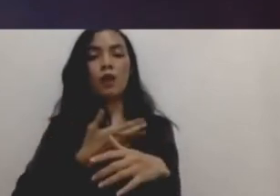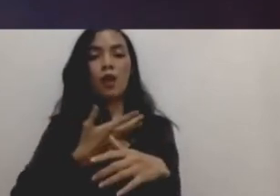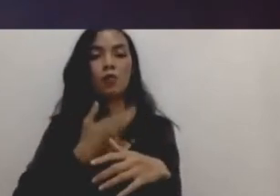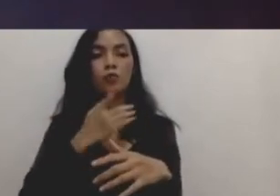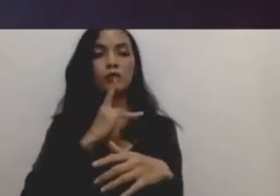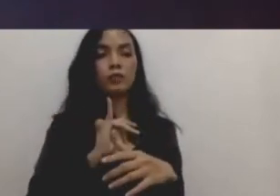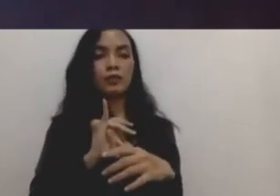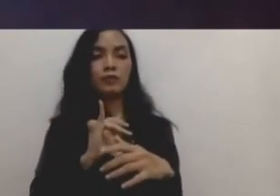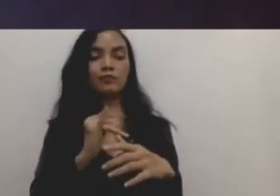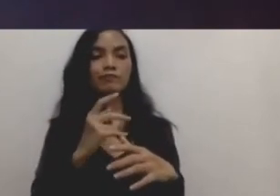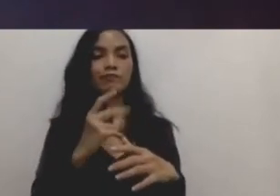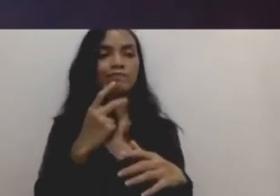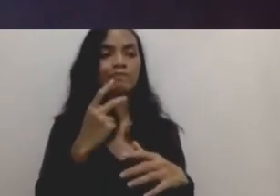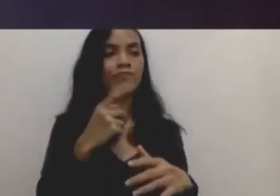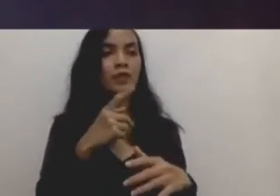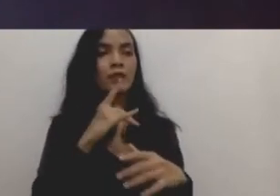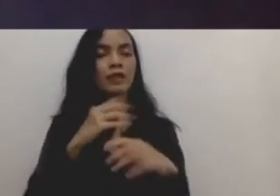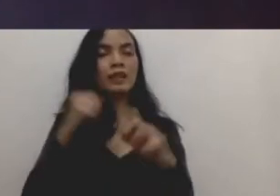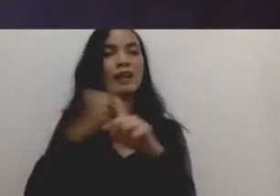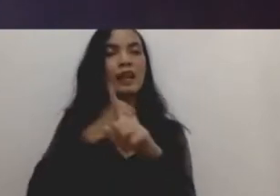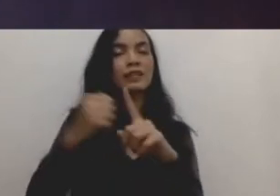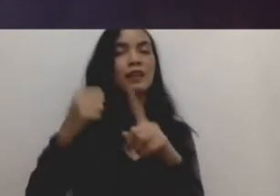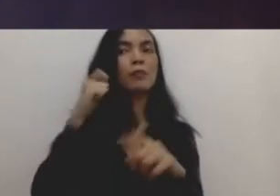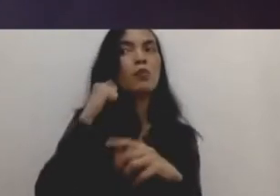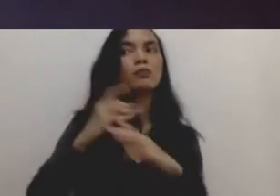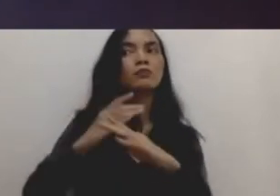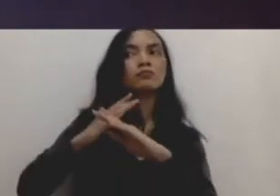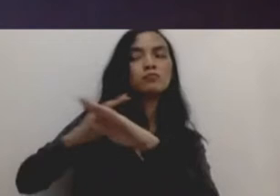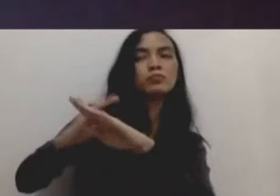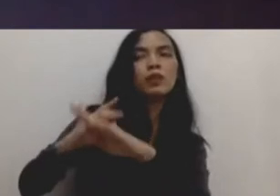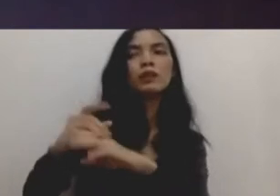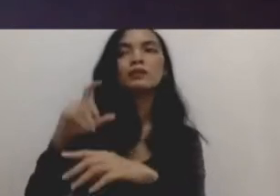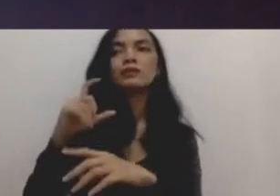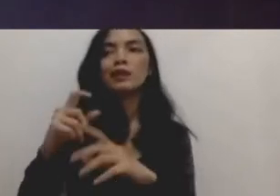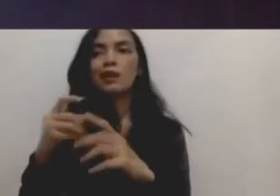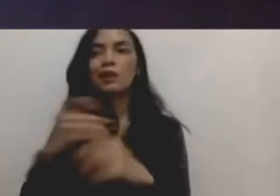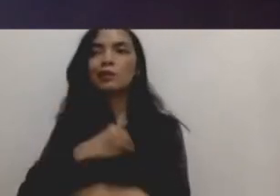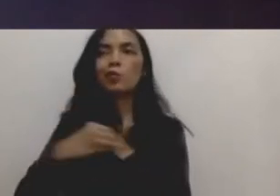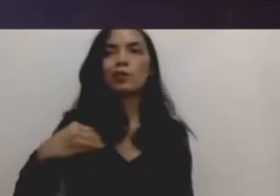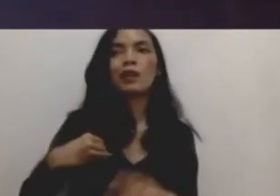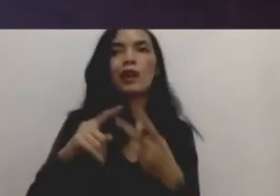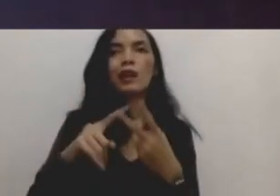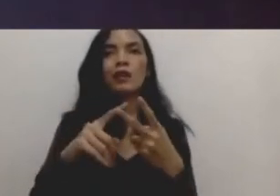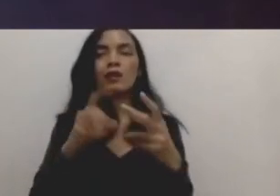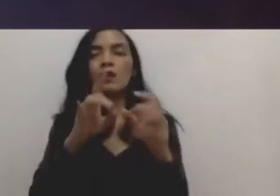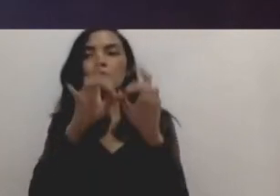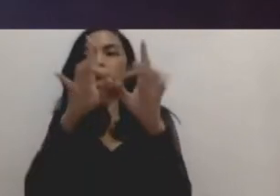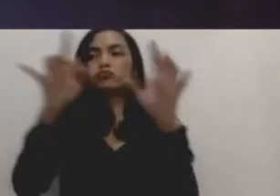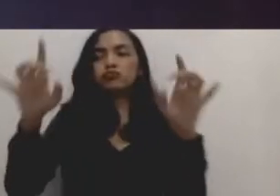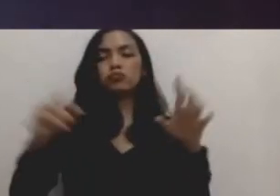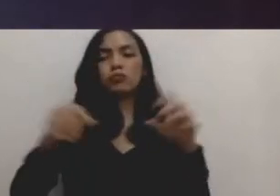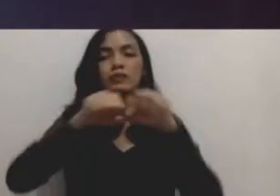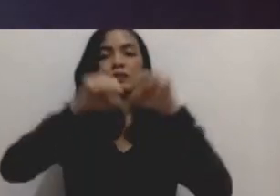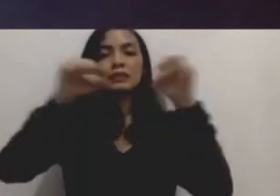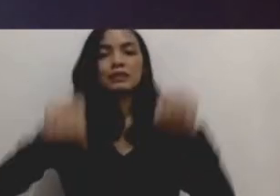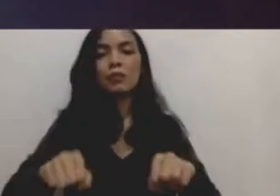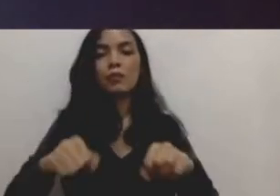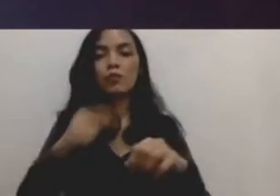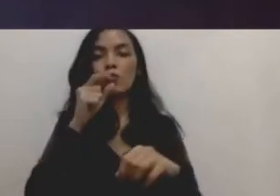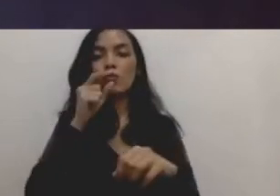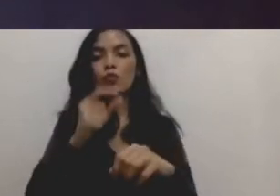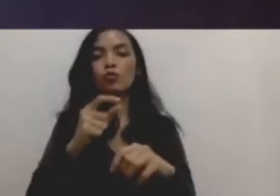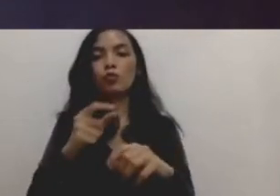care, counseling, legal assistance, and community awareness programs, strengthening the referral system for GBV